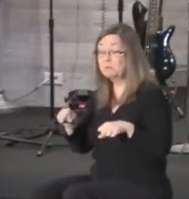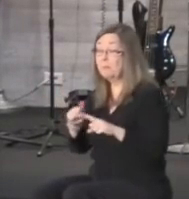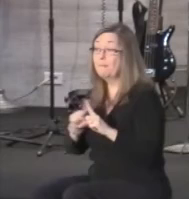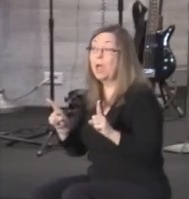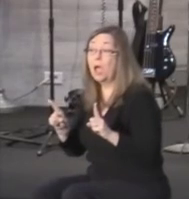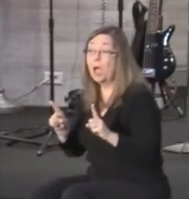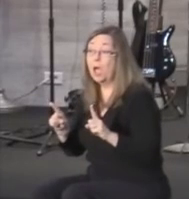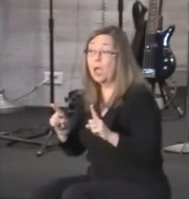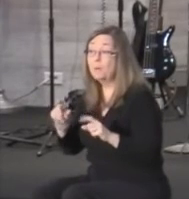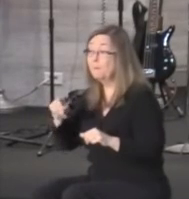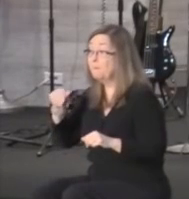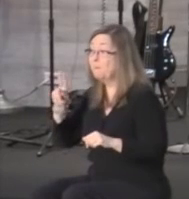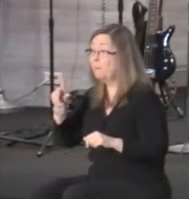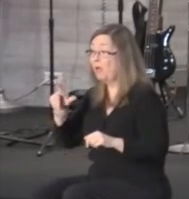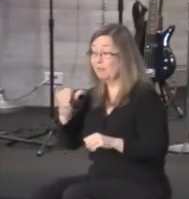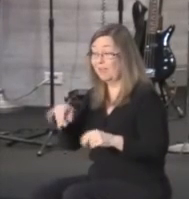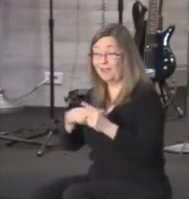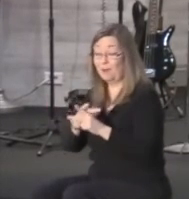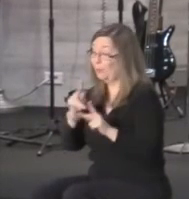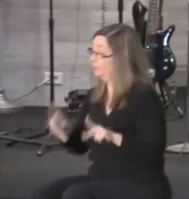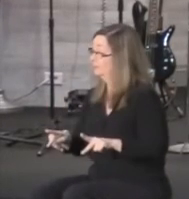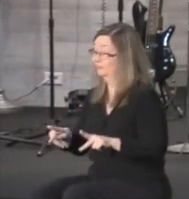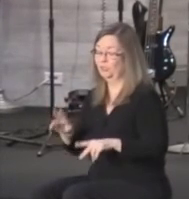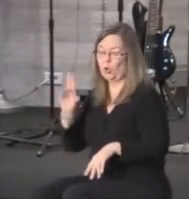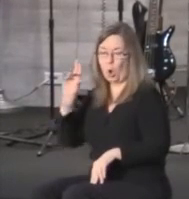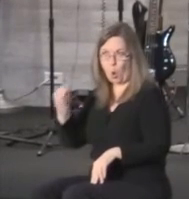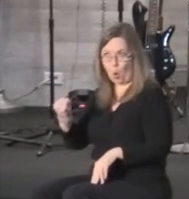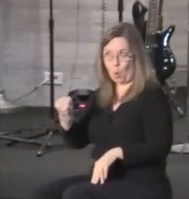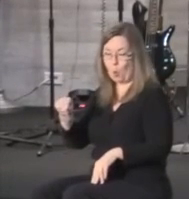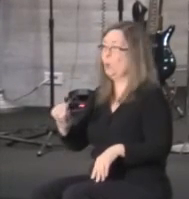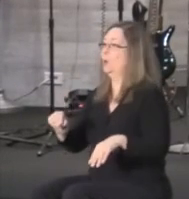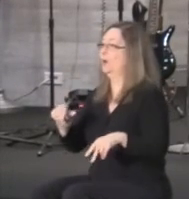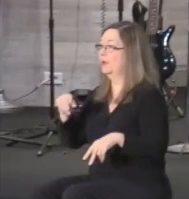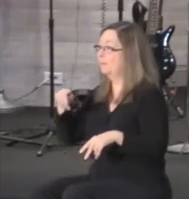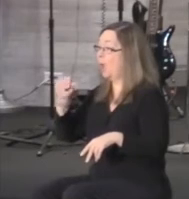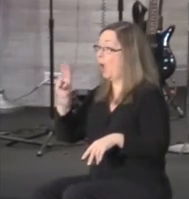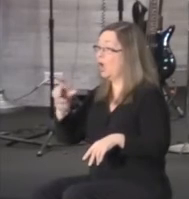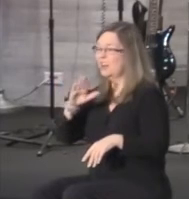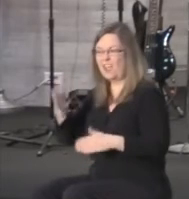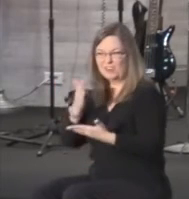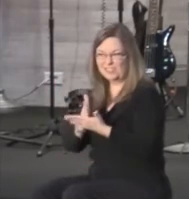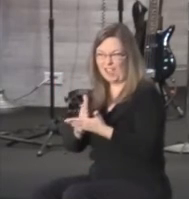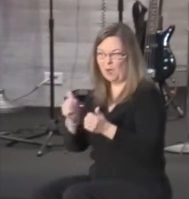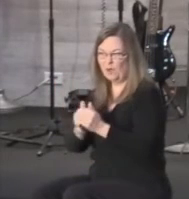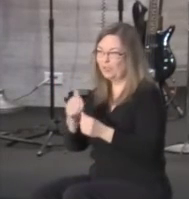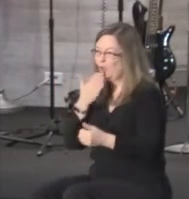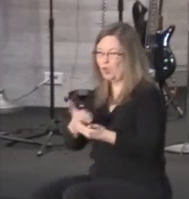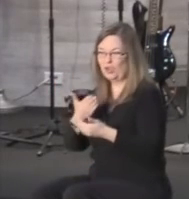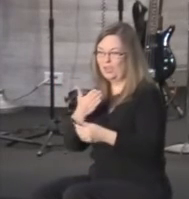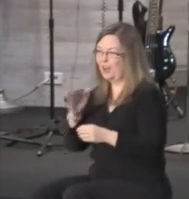But is the Apostle Paul that kind of person? No. The Apostle Paul has never stopped at that's good